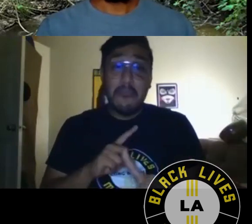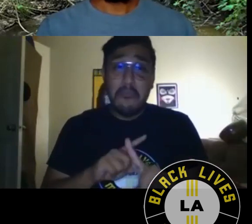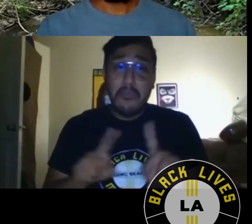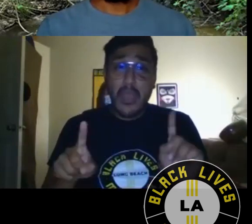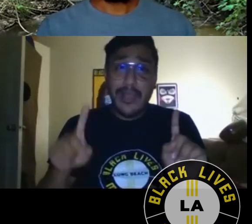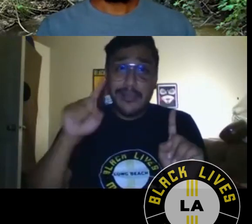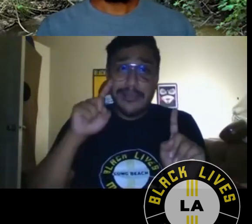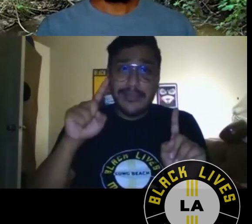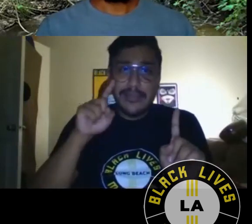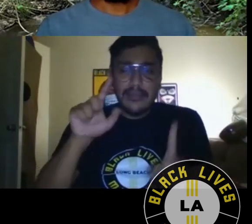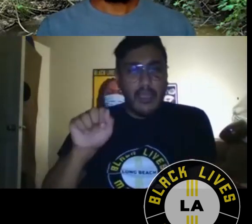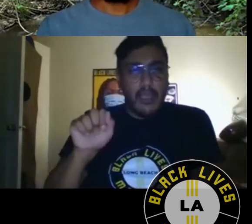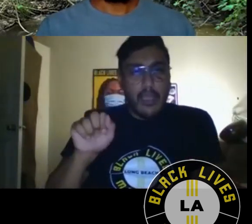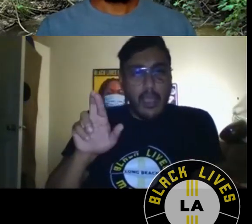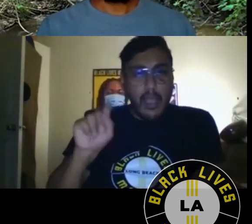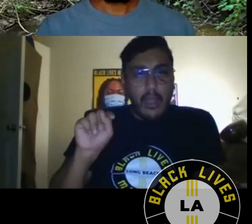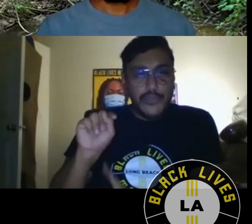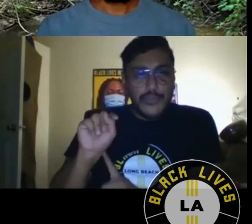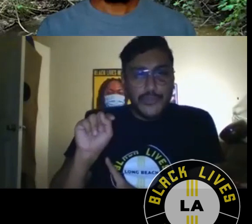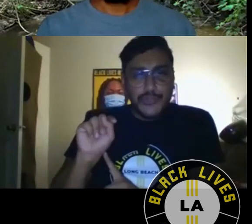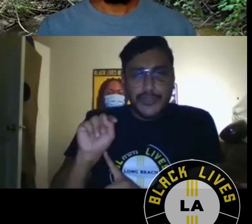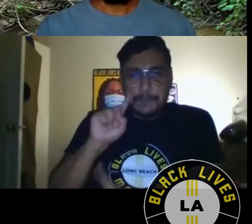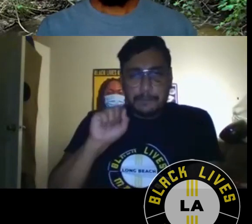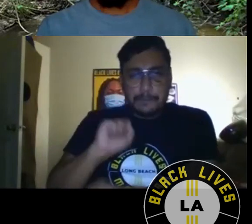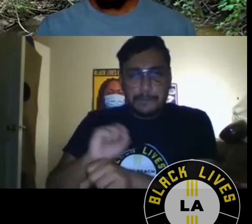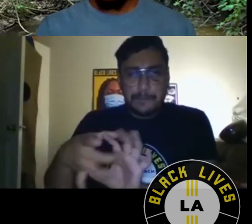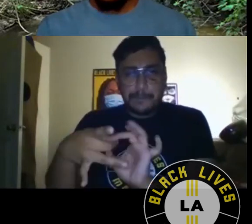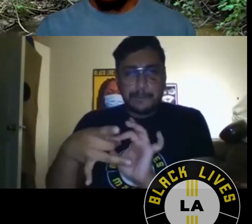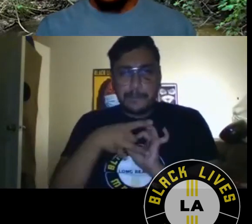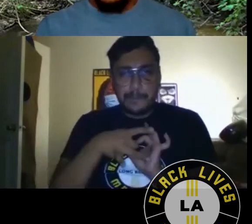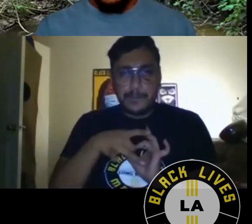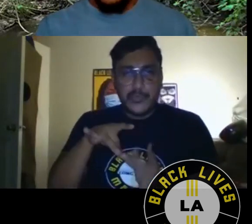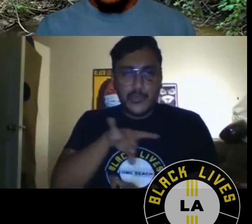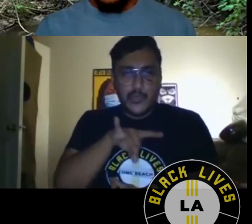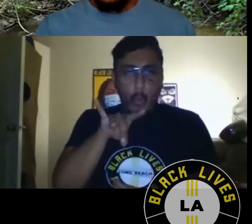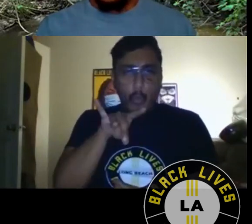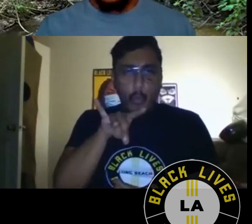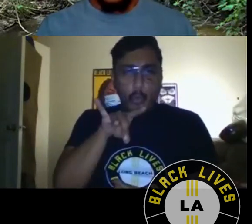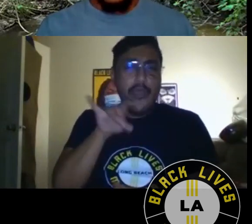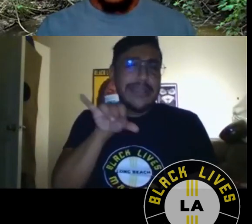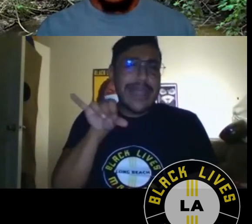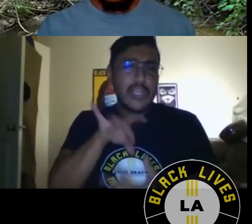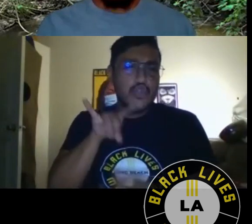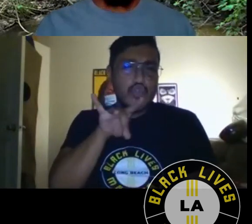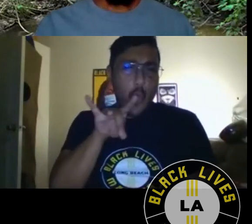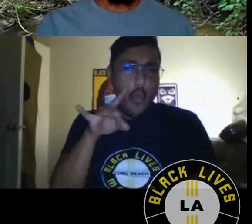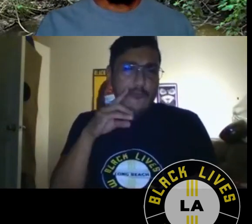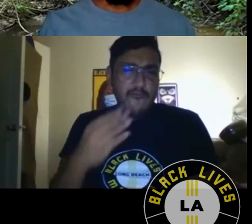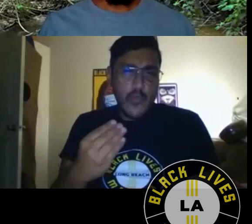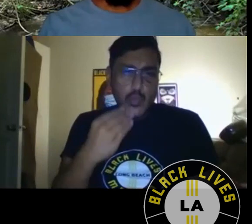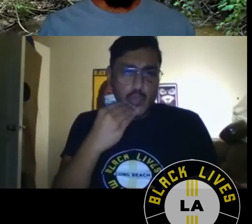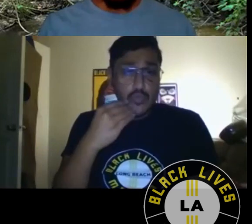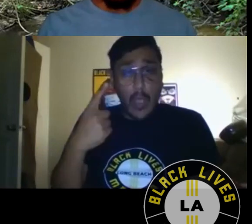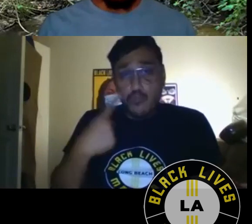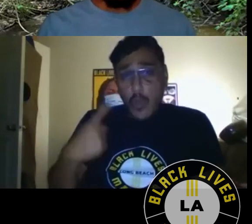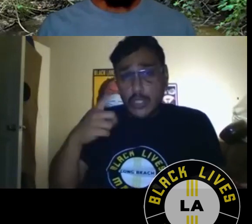art speaks directly to our souls and serves as soul food for us. So I'm wondering if you'd be willing to bless